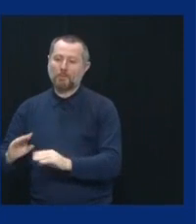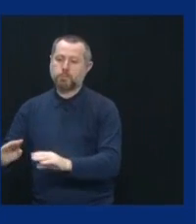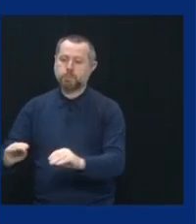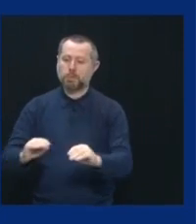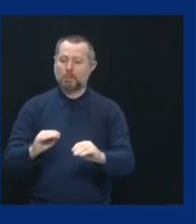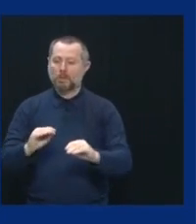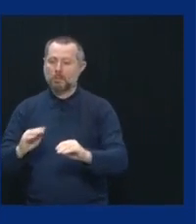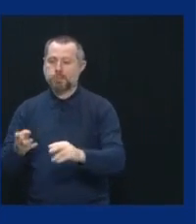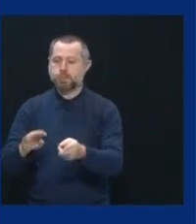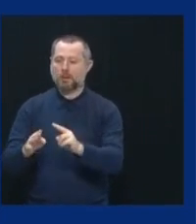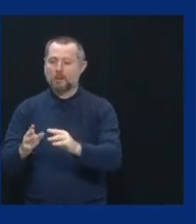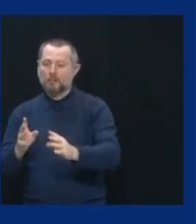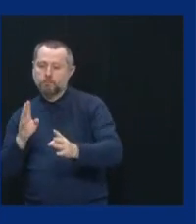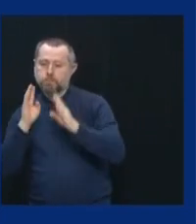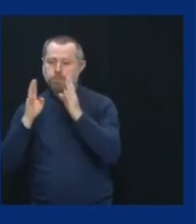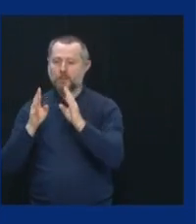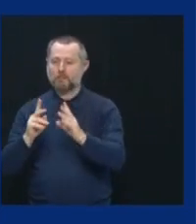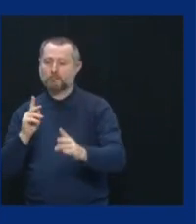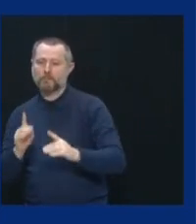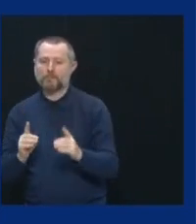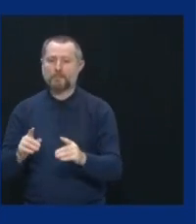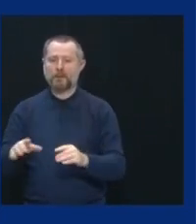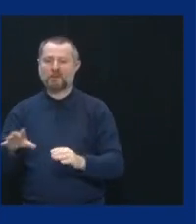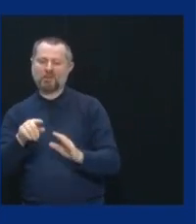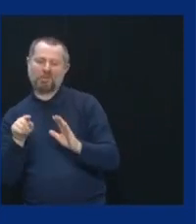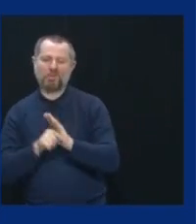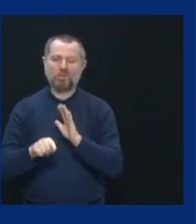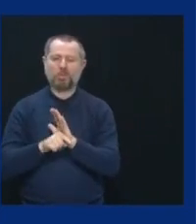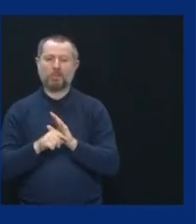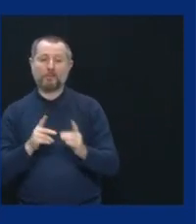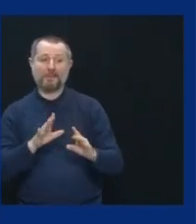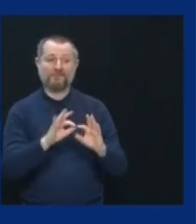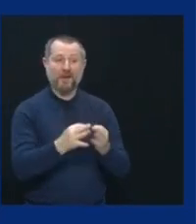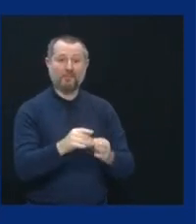and cynicism and pain for the families of the loved ones.